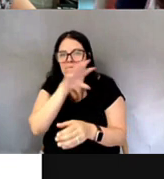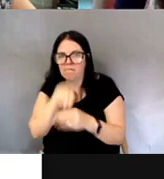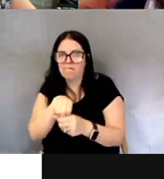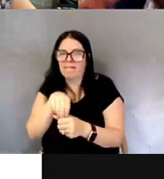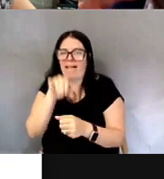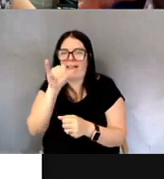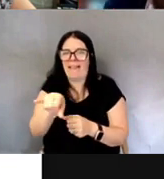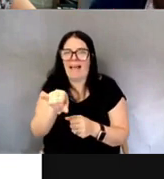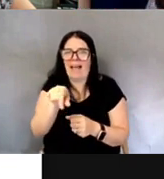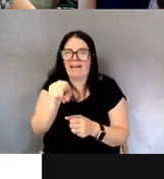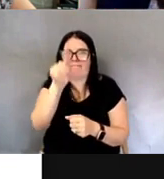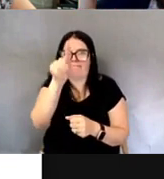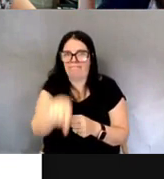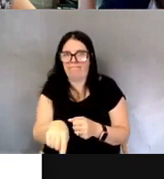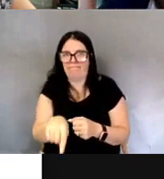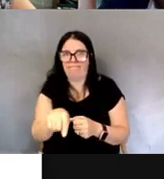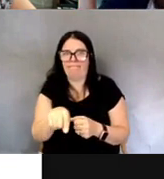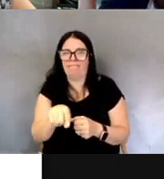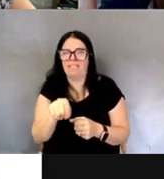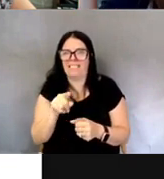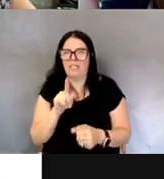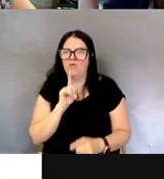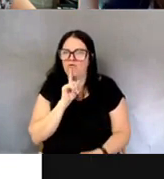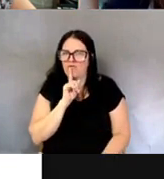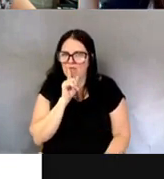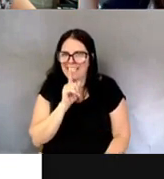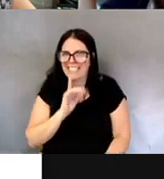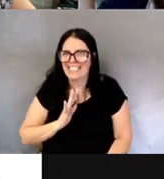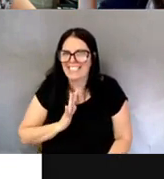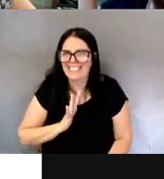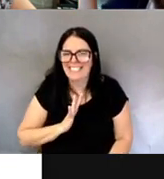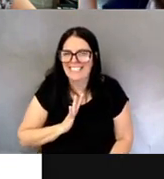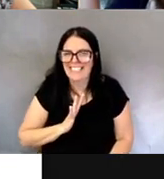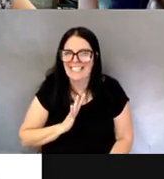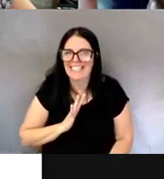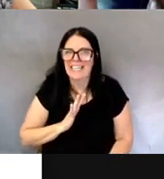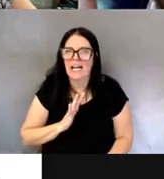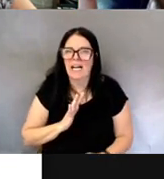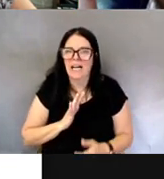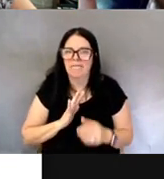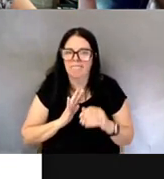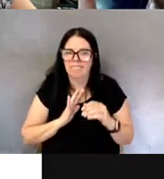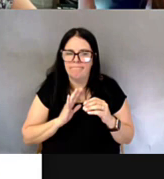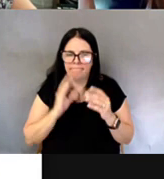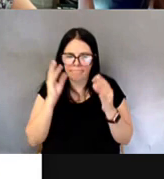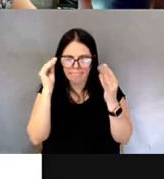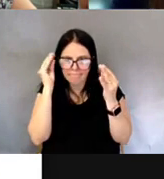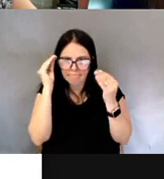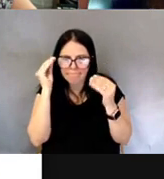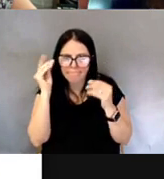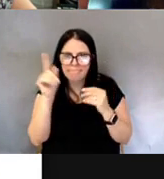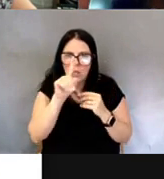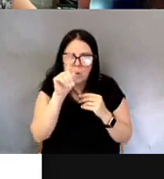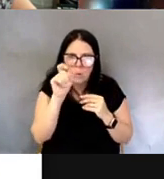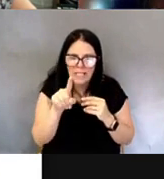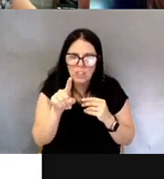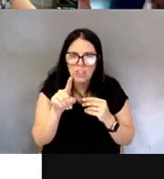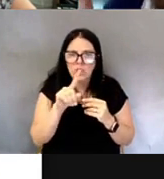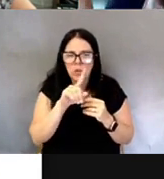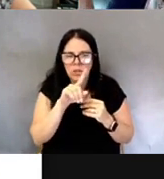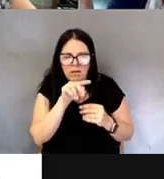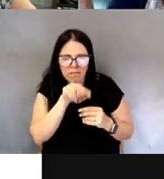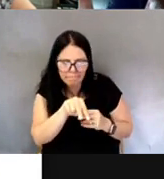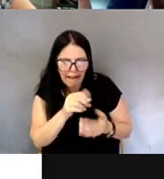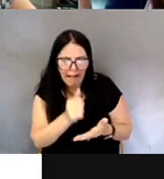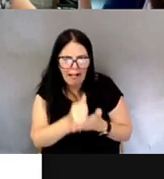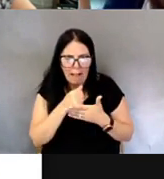this document of really engaging reflective questions or questions for reflection,